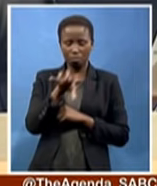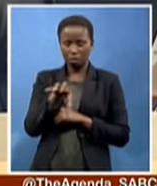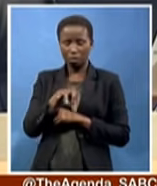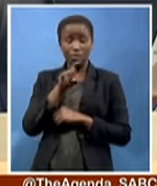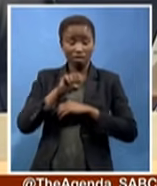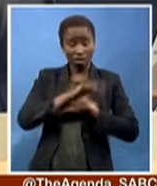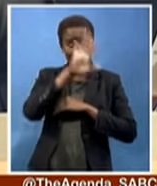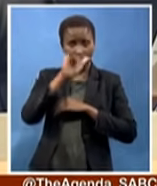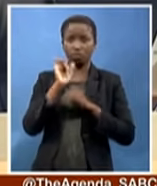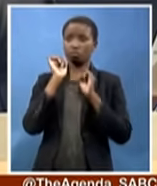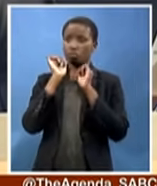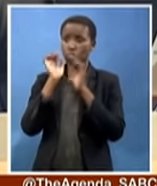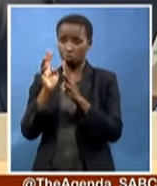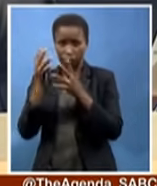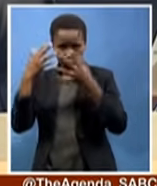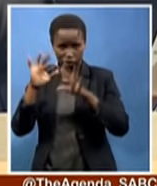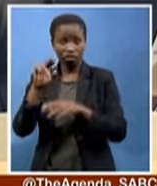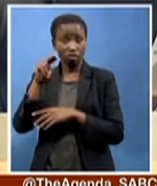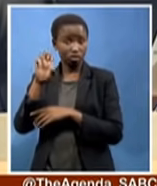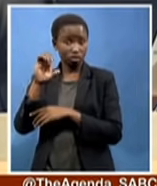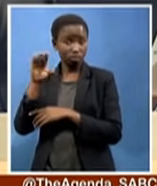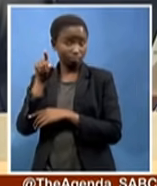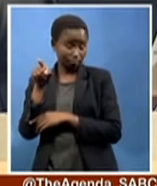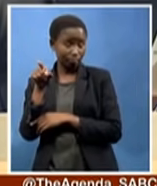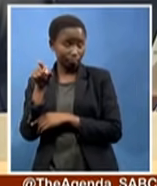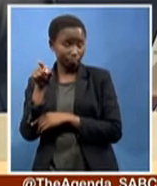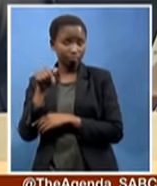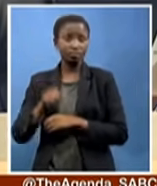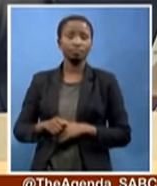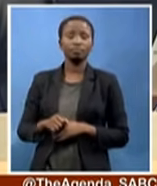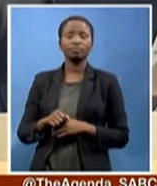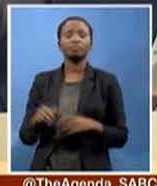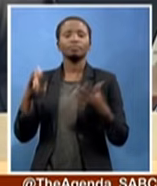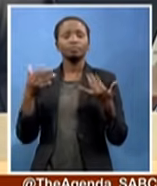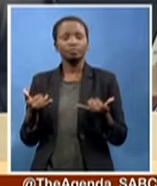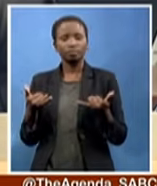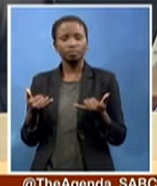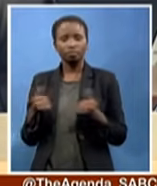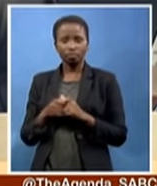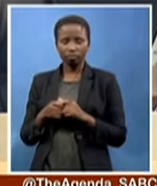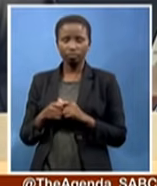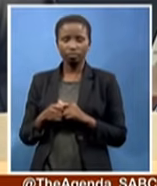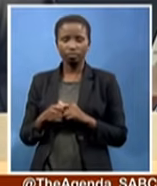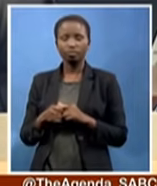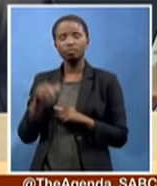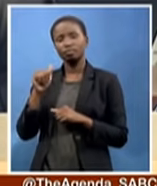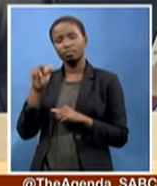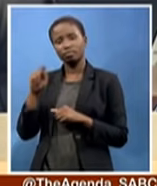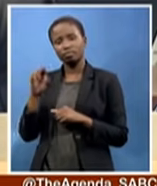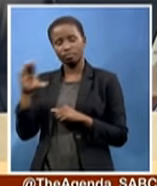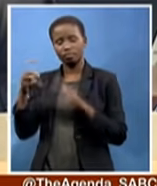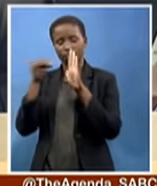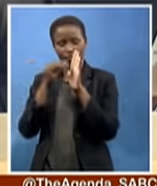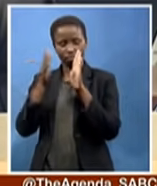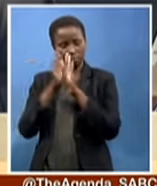One of the areas in which the ANC has taken clear action is to require that members of the ANC who are formally